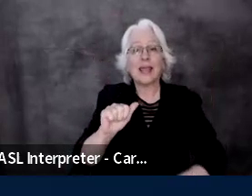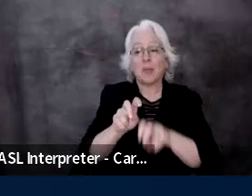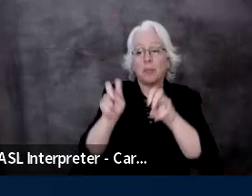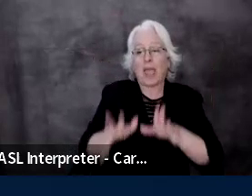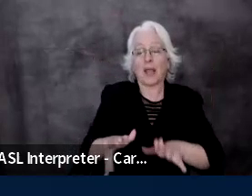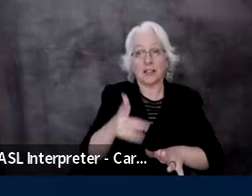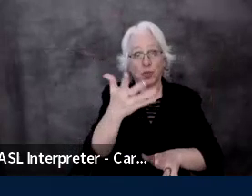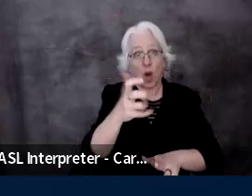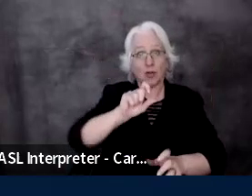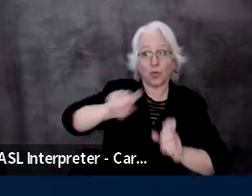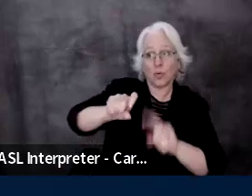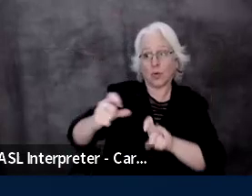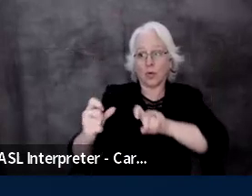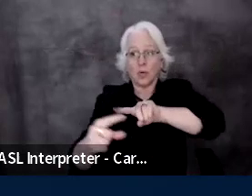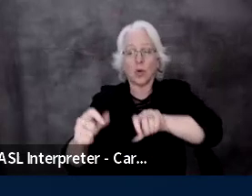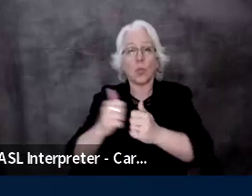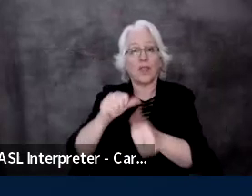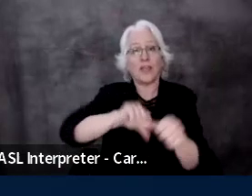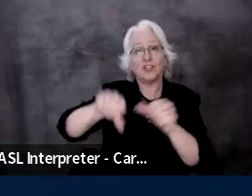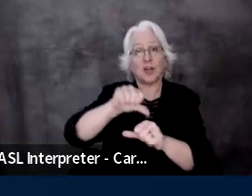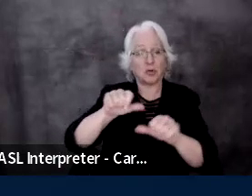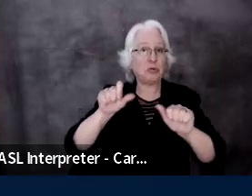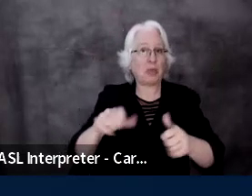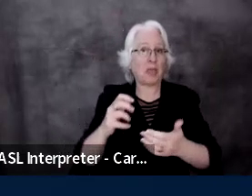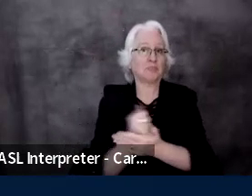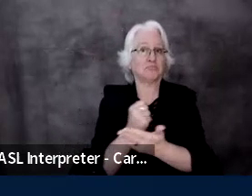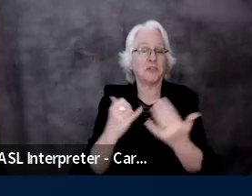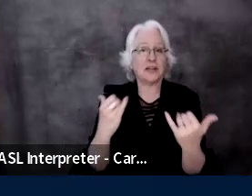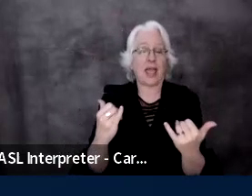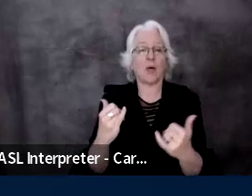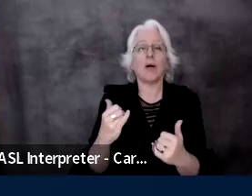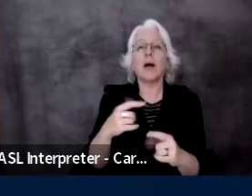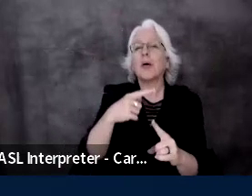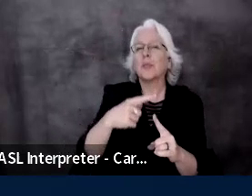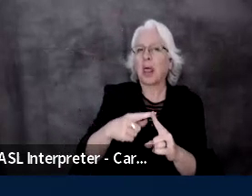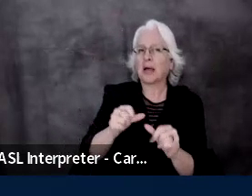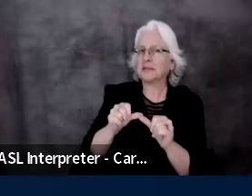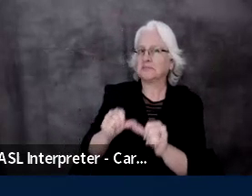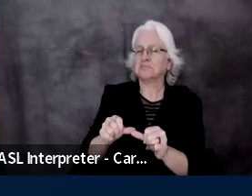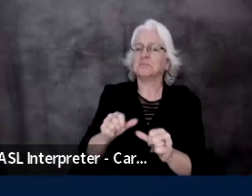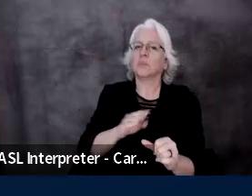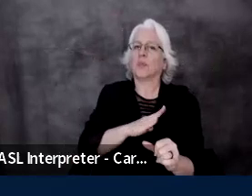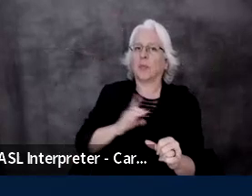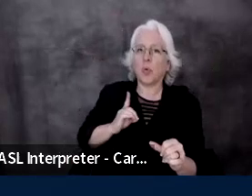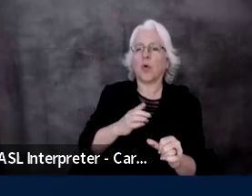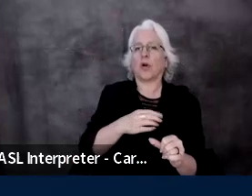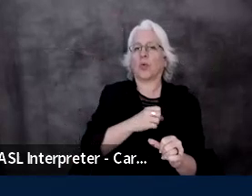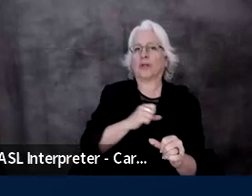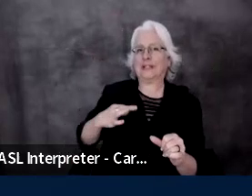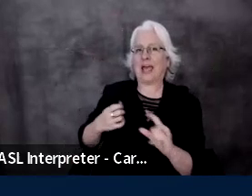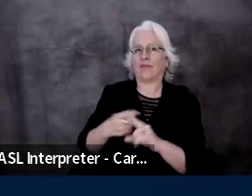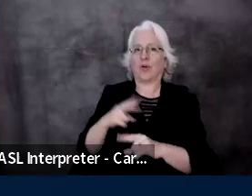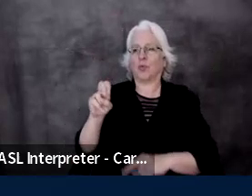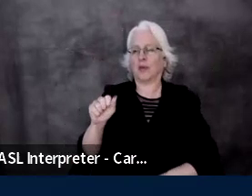free to do so at this time. And again, encouraging any staff members or board members that may have questions or comments for the presenters, you are